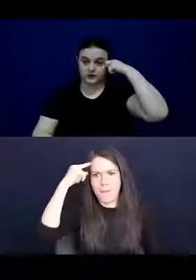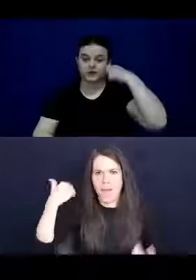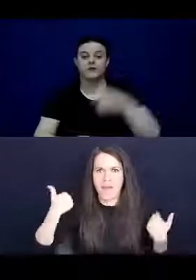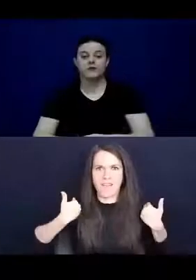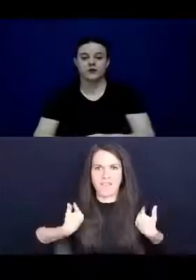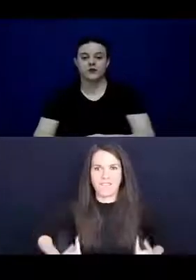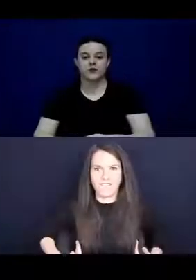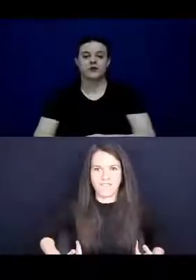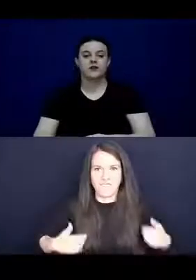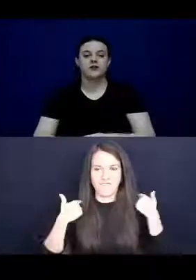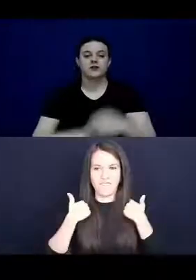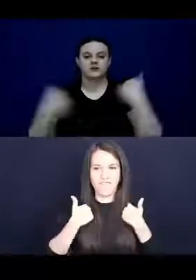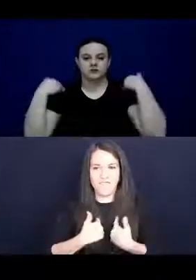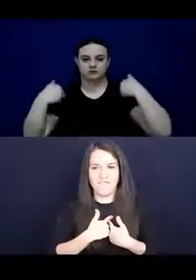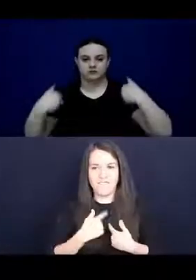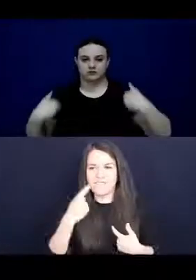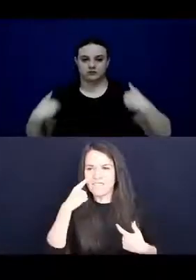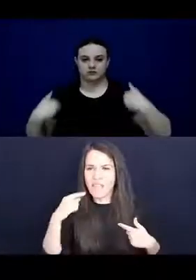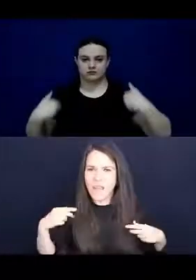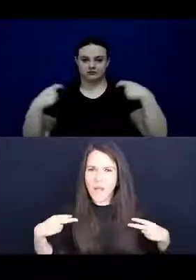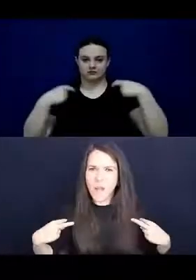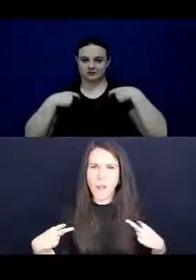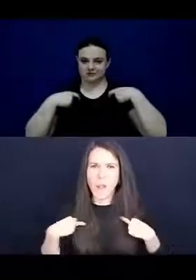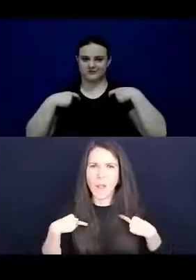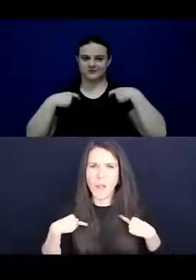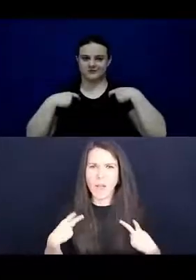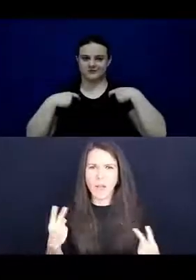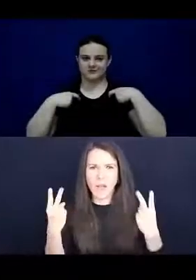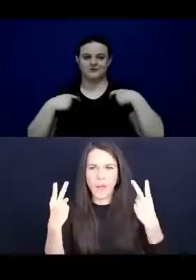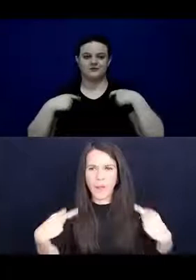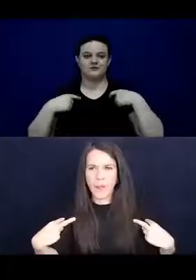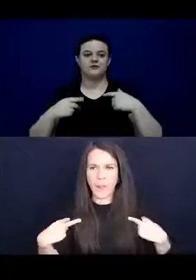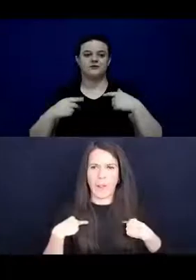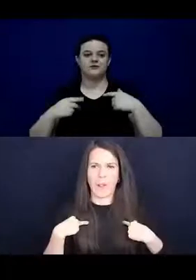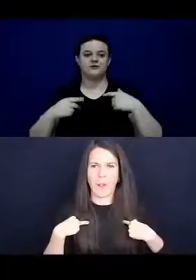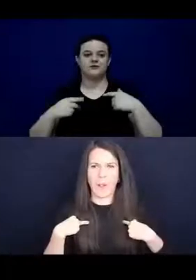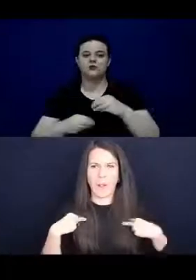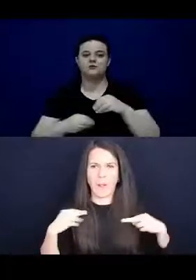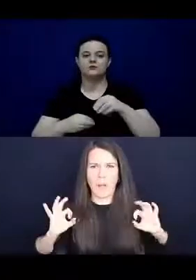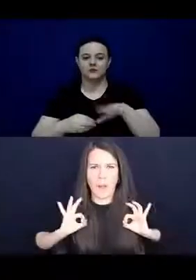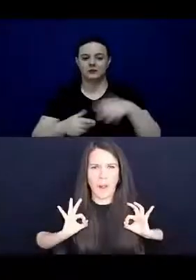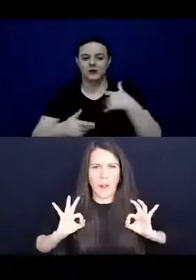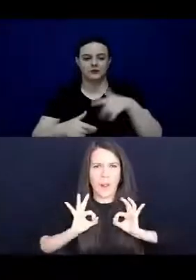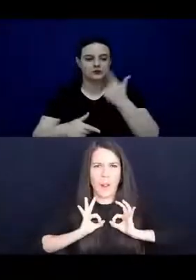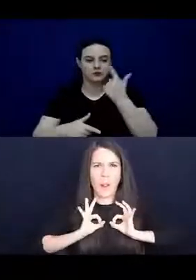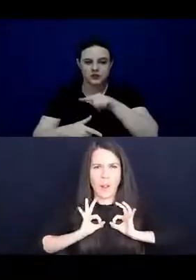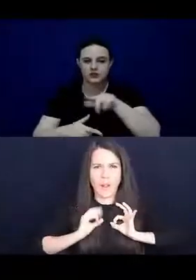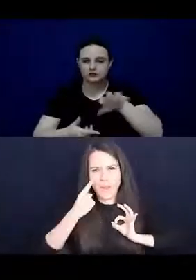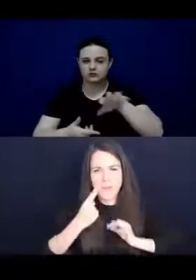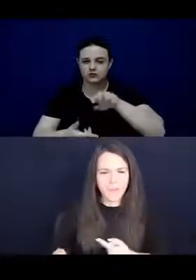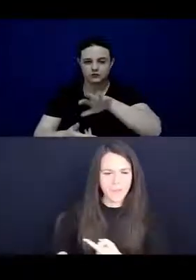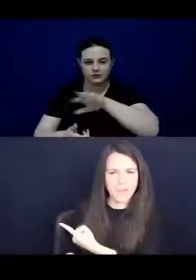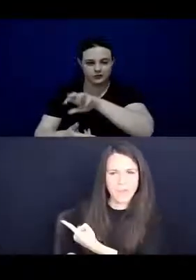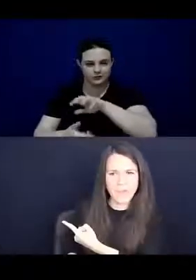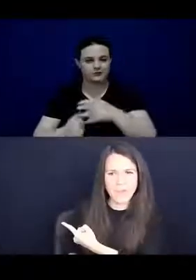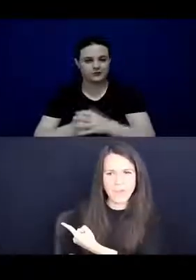right shoulders there are two ultrasonic distance sensors, two little round shapes that are poking out of it, pointing